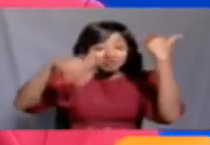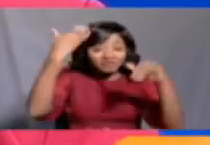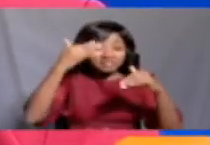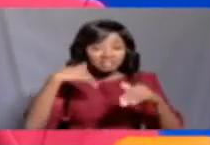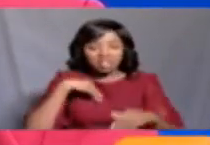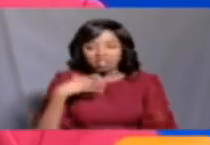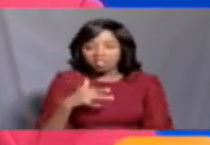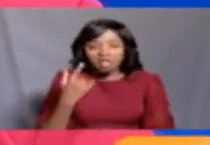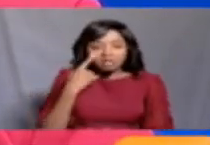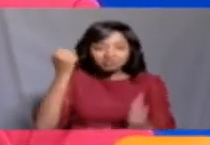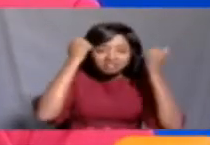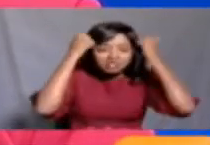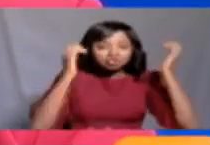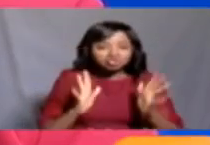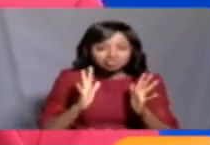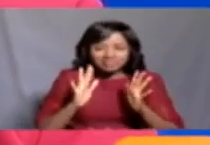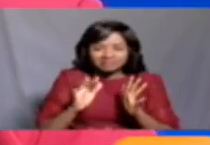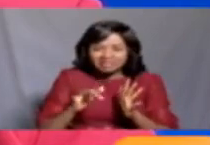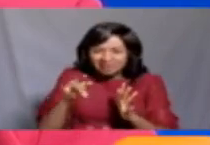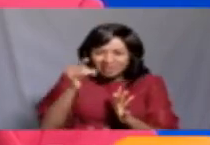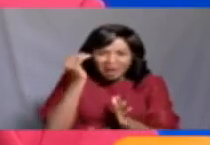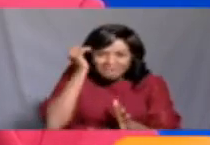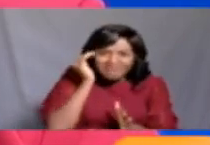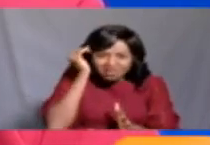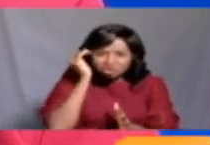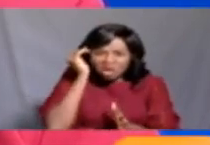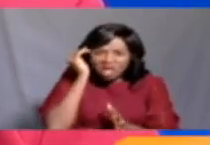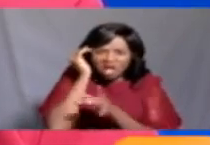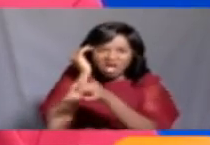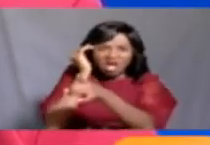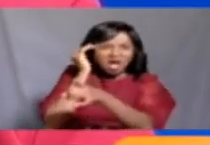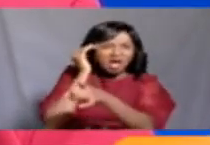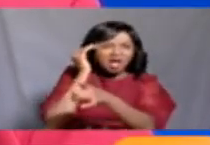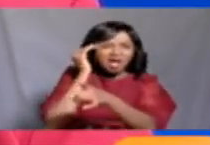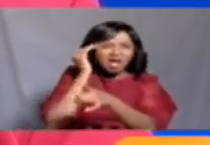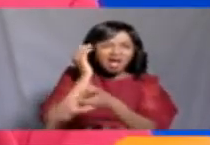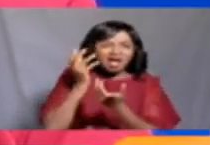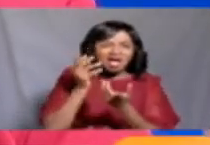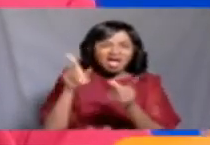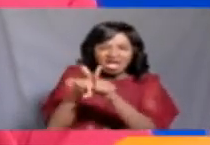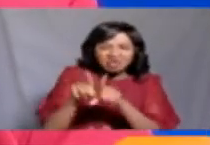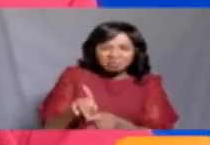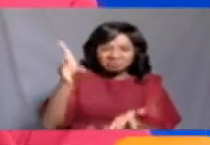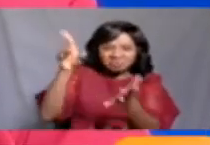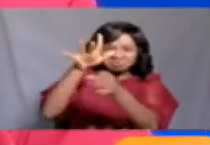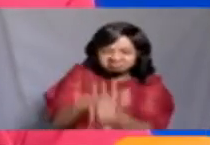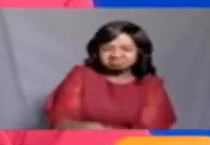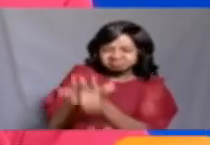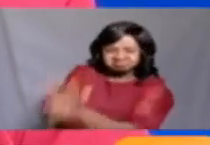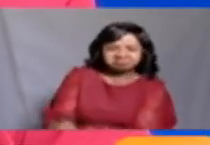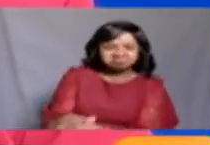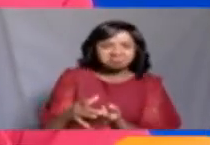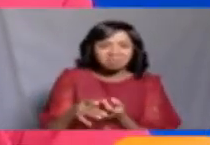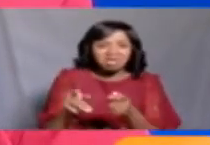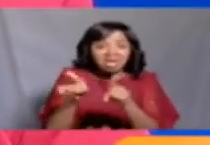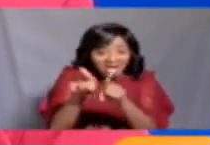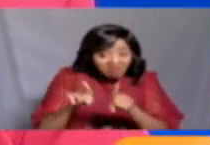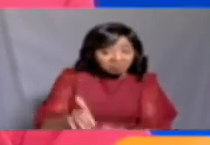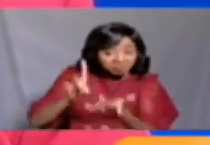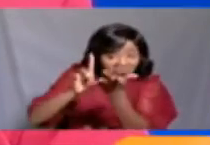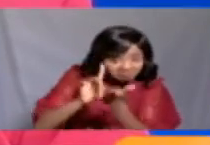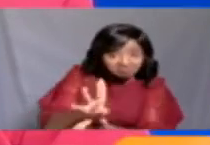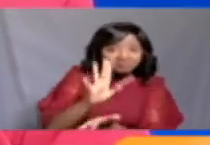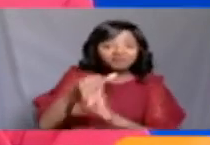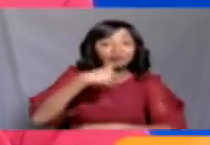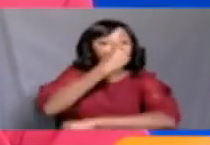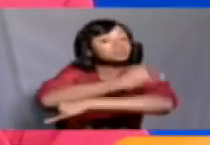of students are branded a bad name as goons. And they are even discriminated, suspended, and expelled from